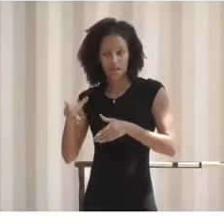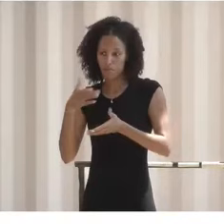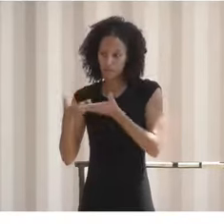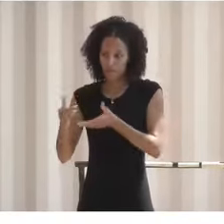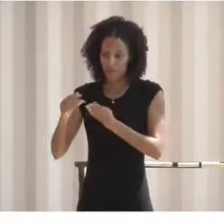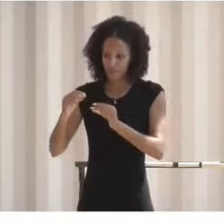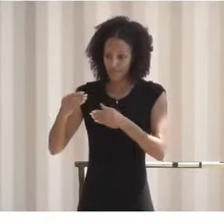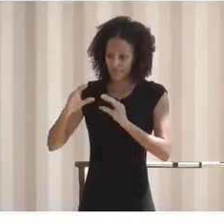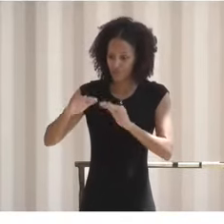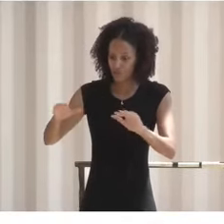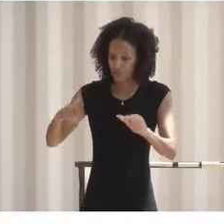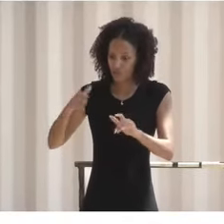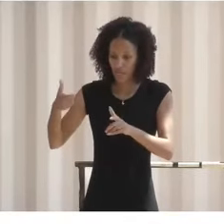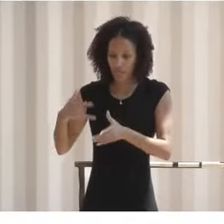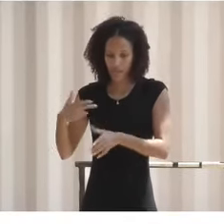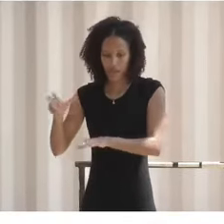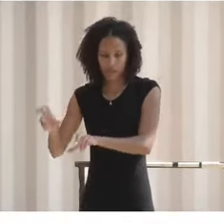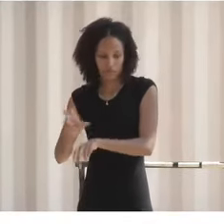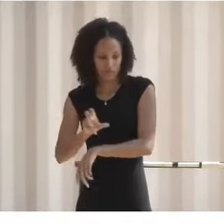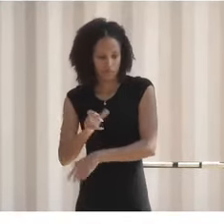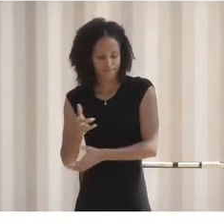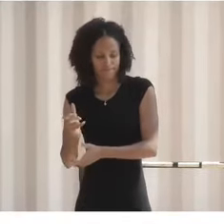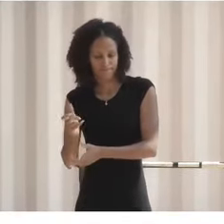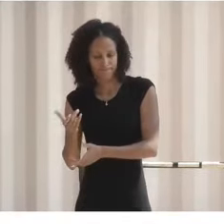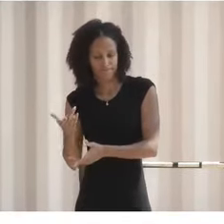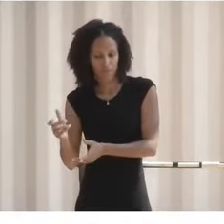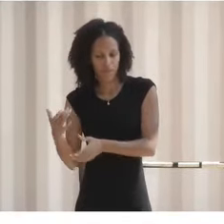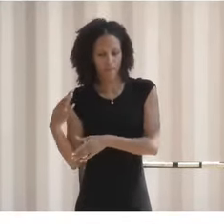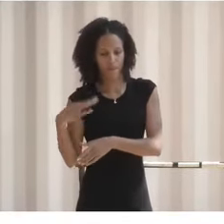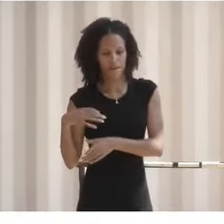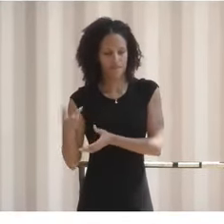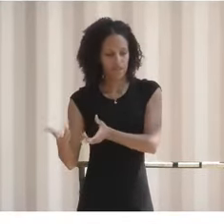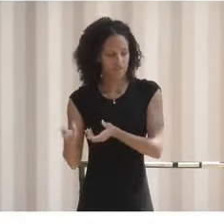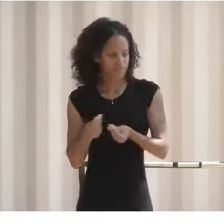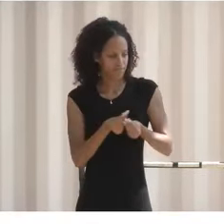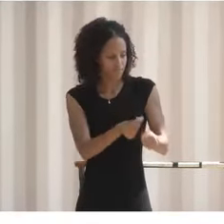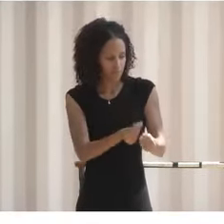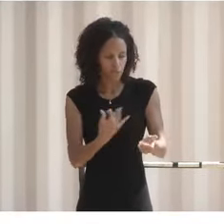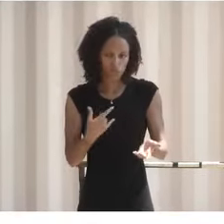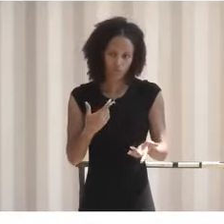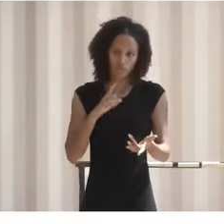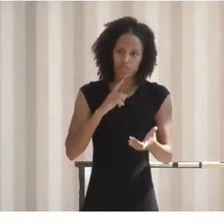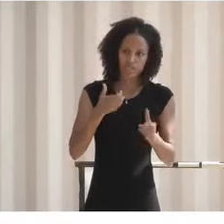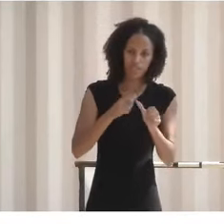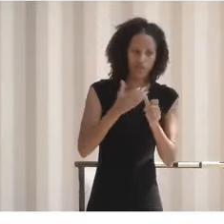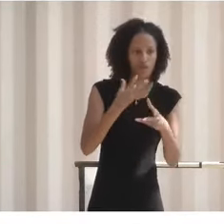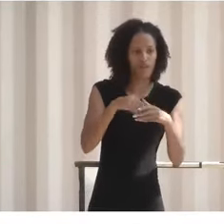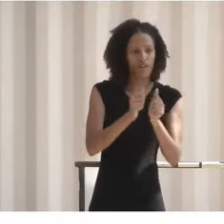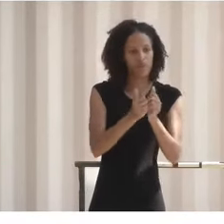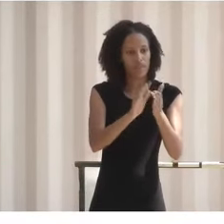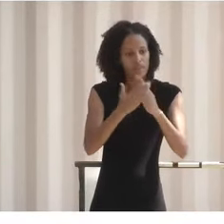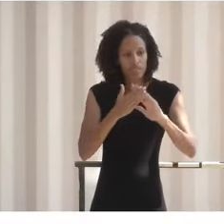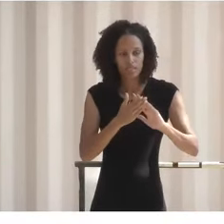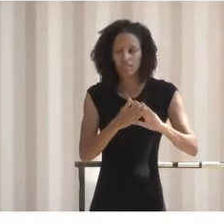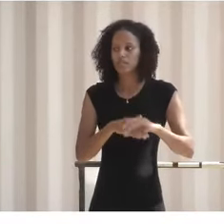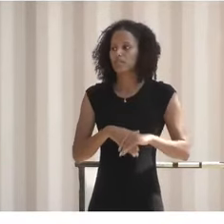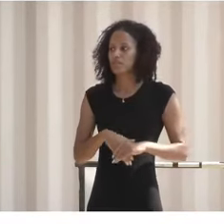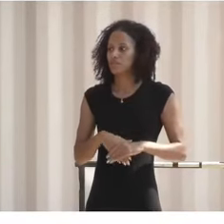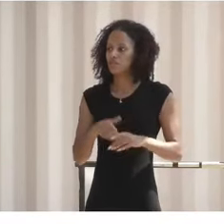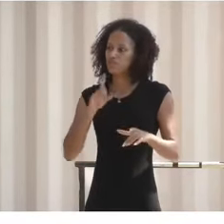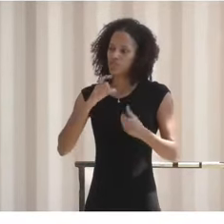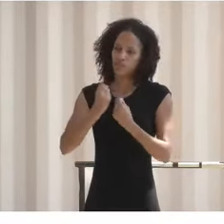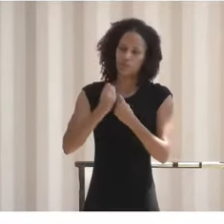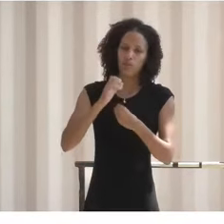to conservation, and as well as empowering the generation after them to continue conserving and protecting the